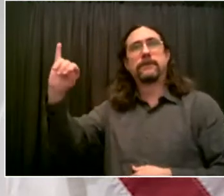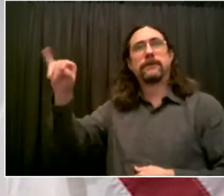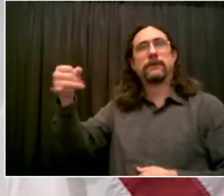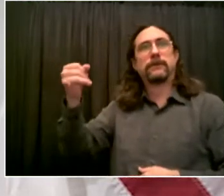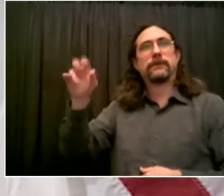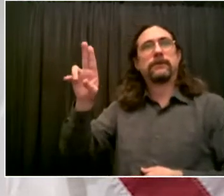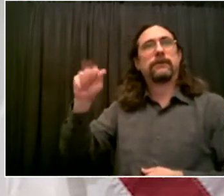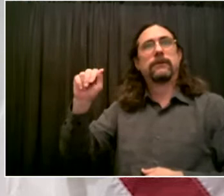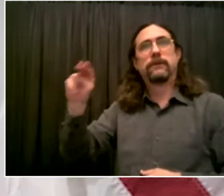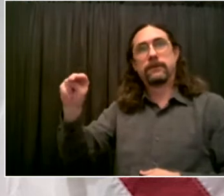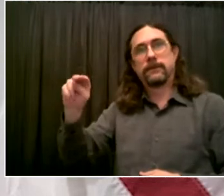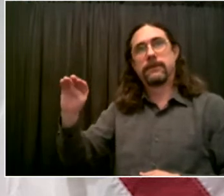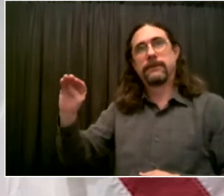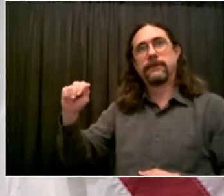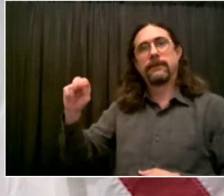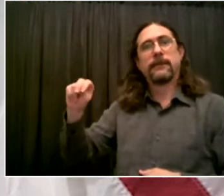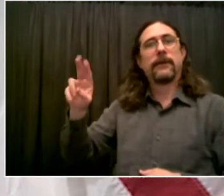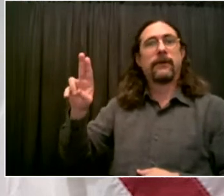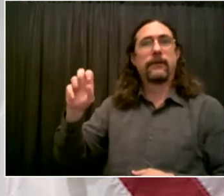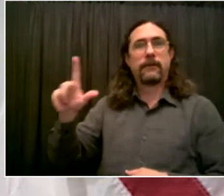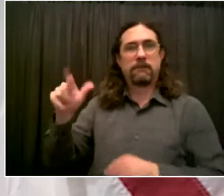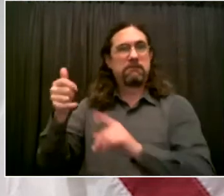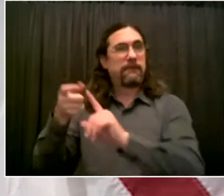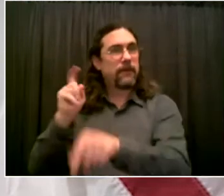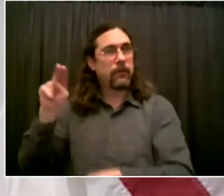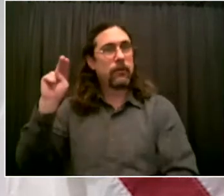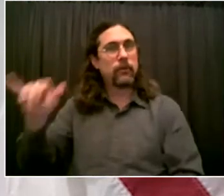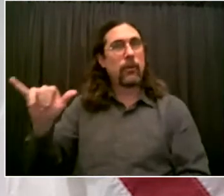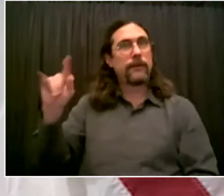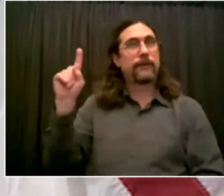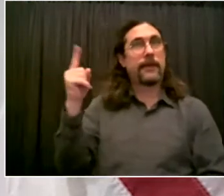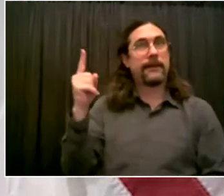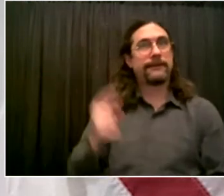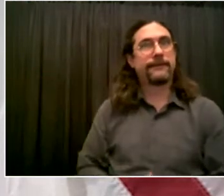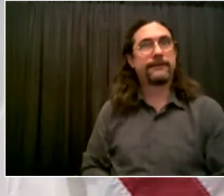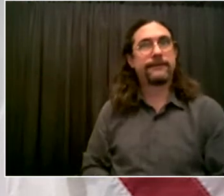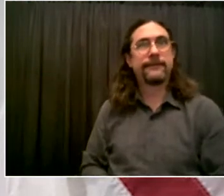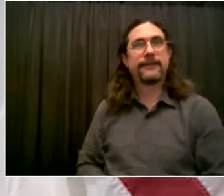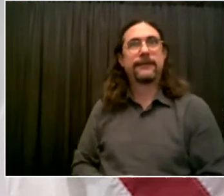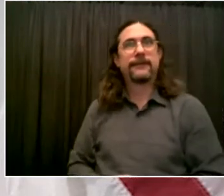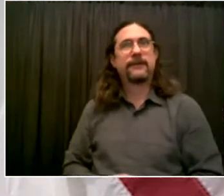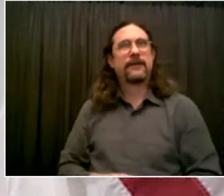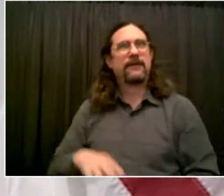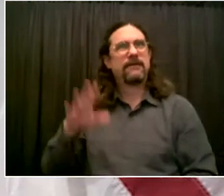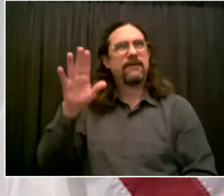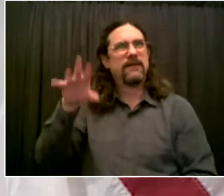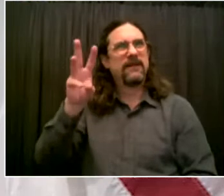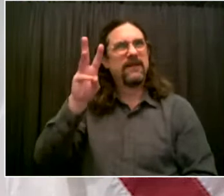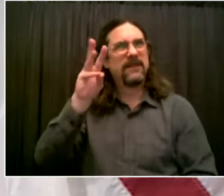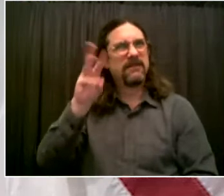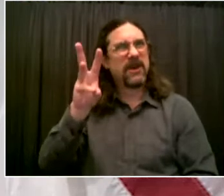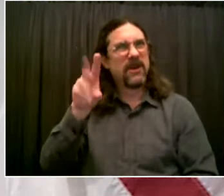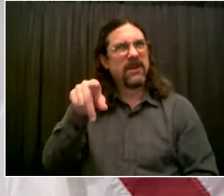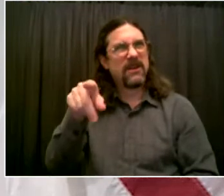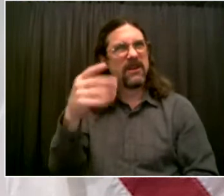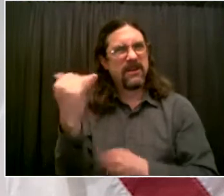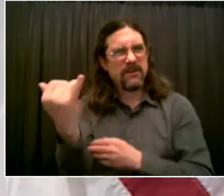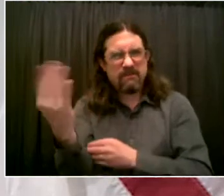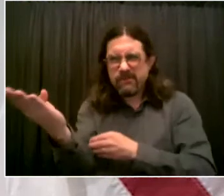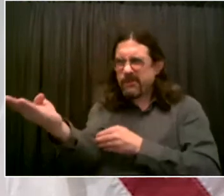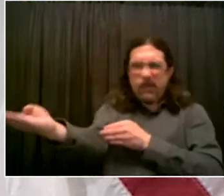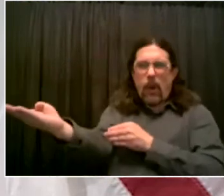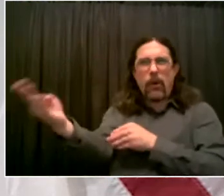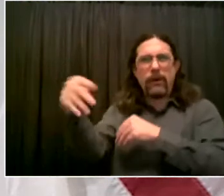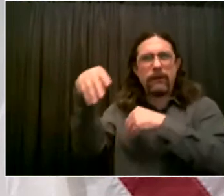morning. I don't know if you have any details. I mean, now it's a different situation from last year. Do you